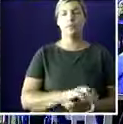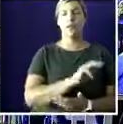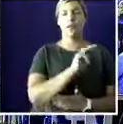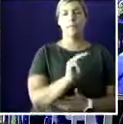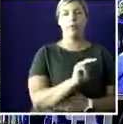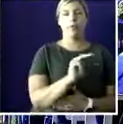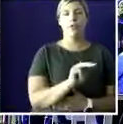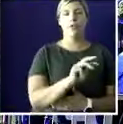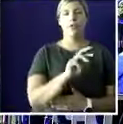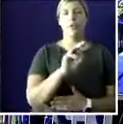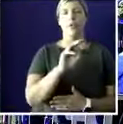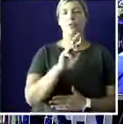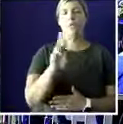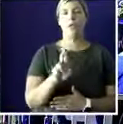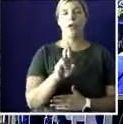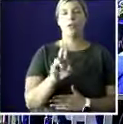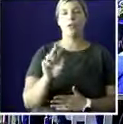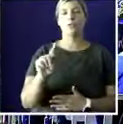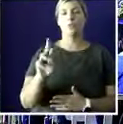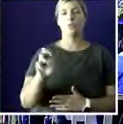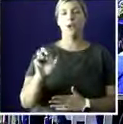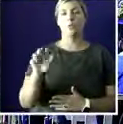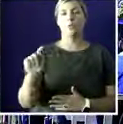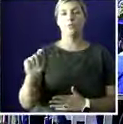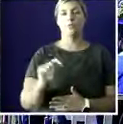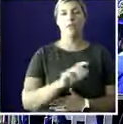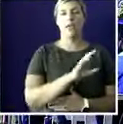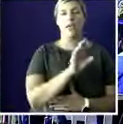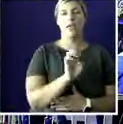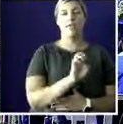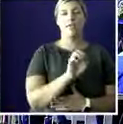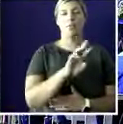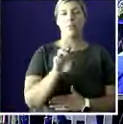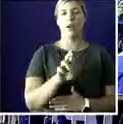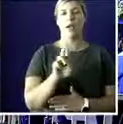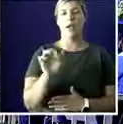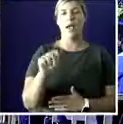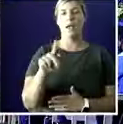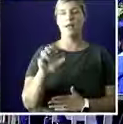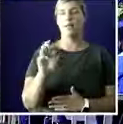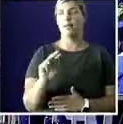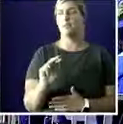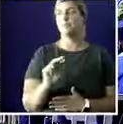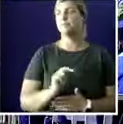Matthew Ryan Trout. Evan Ray Allen.